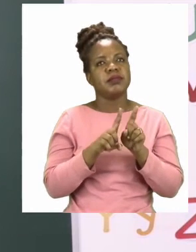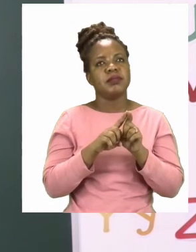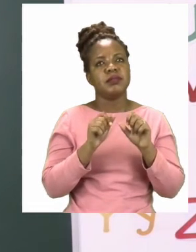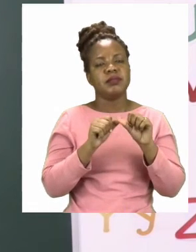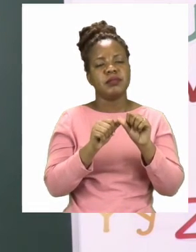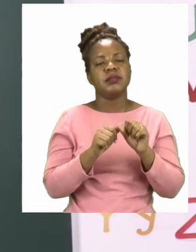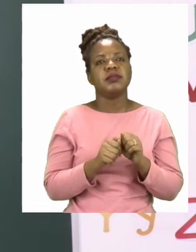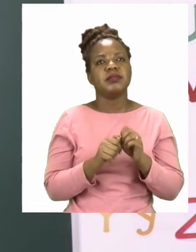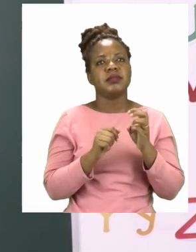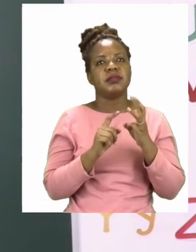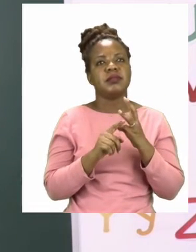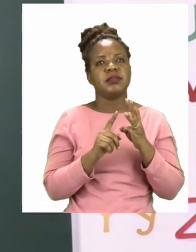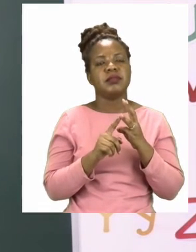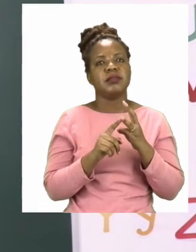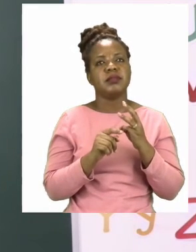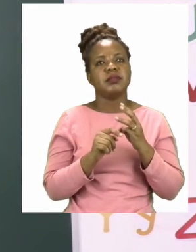Triangle.